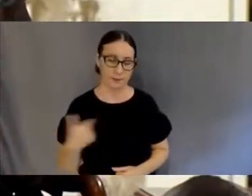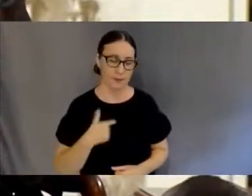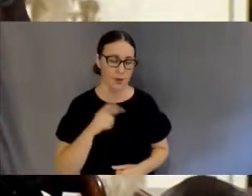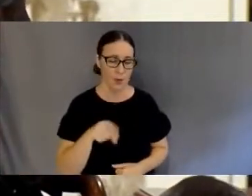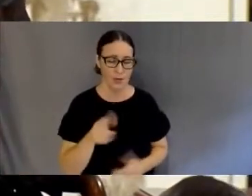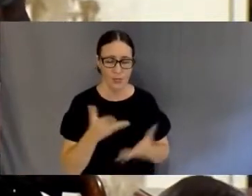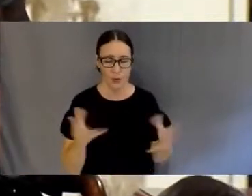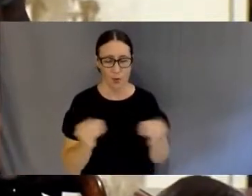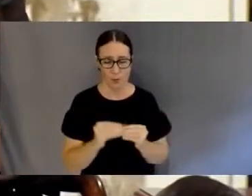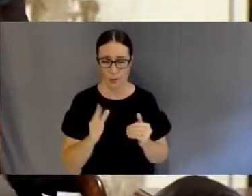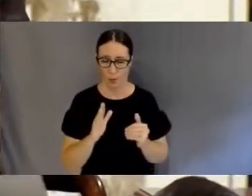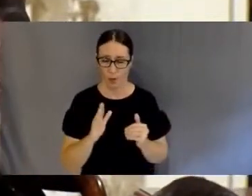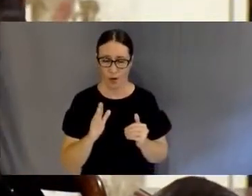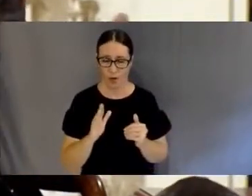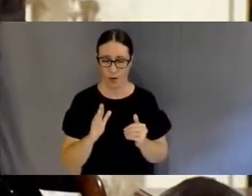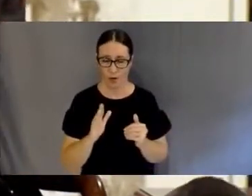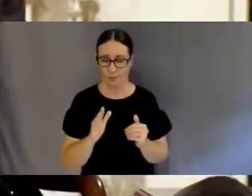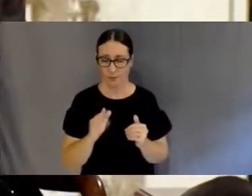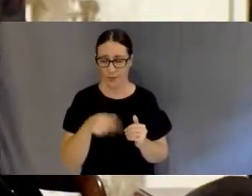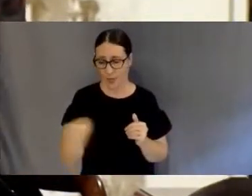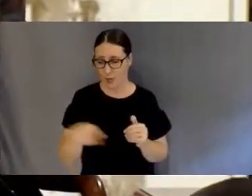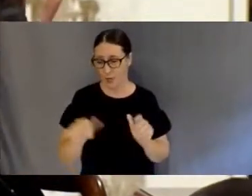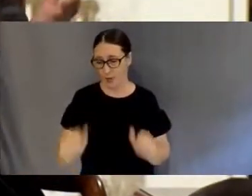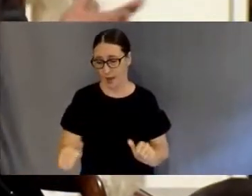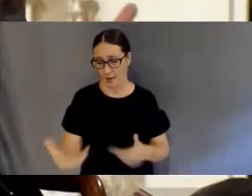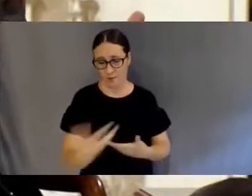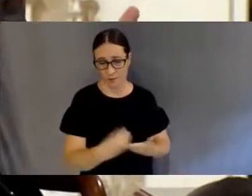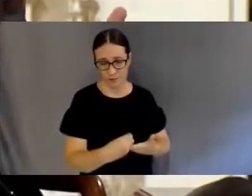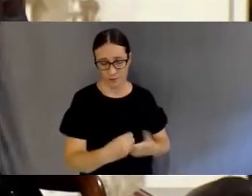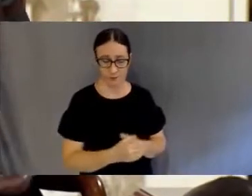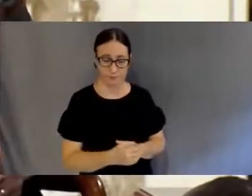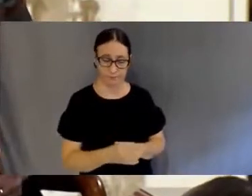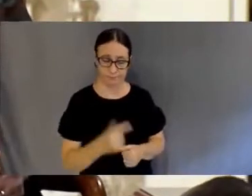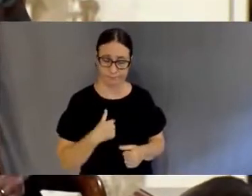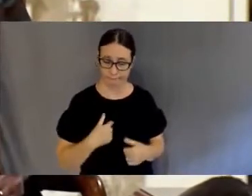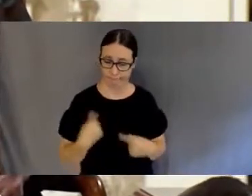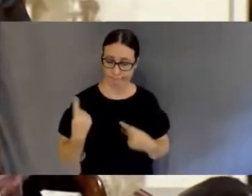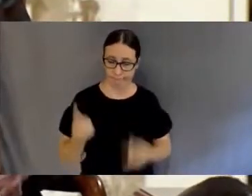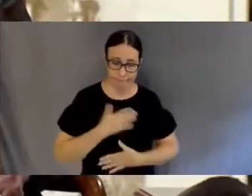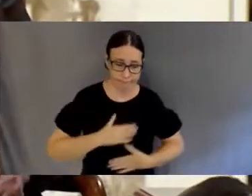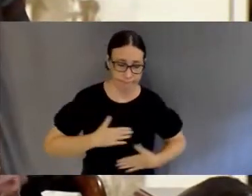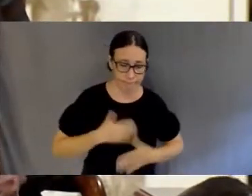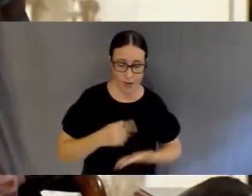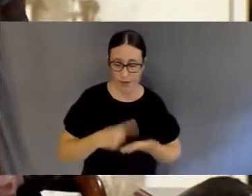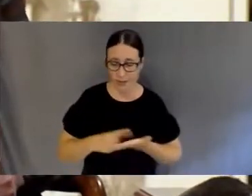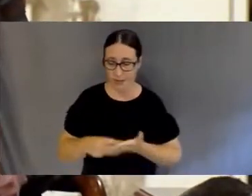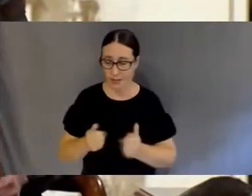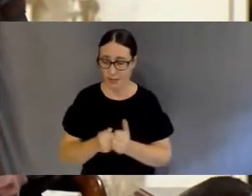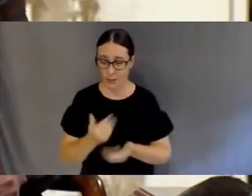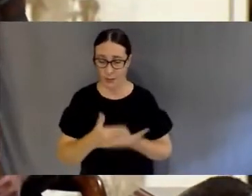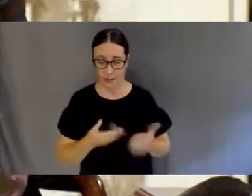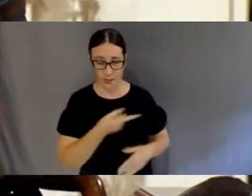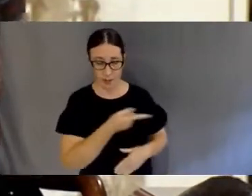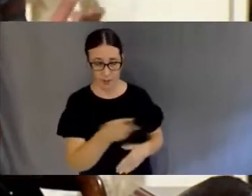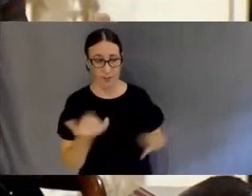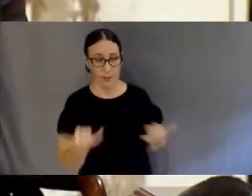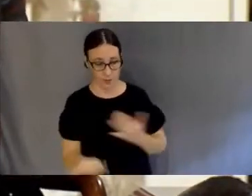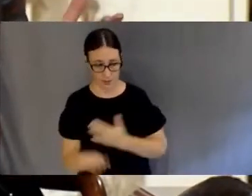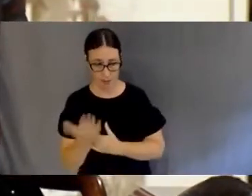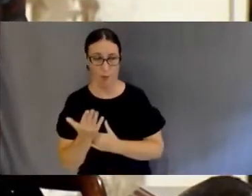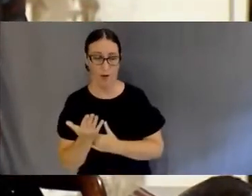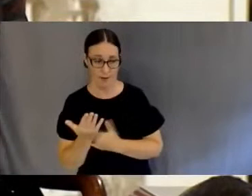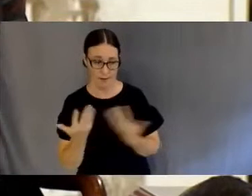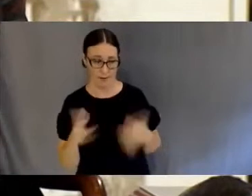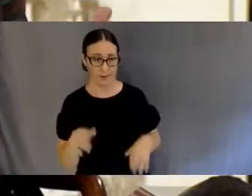you can do. And I've had the pleasure of discussing this with some of you this morning,